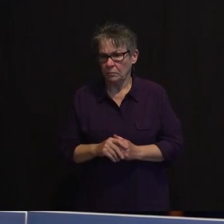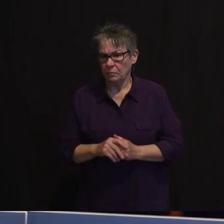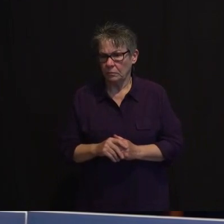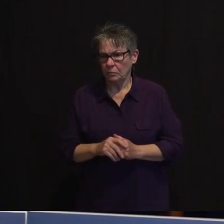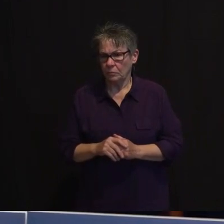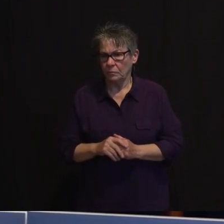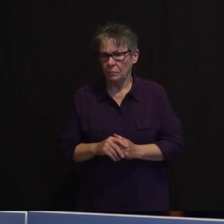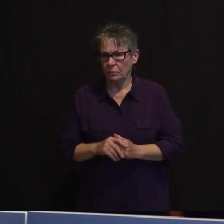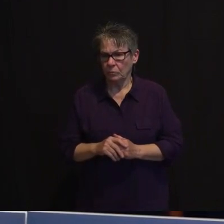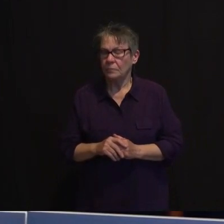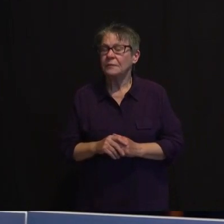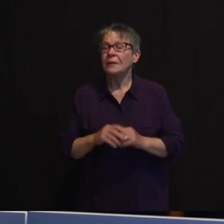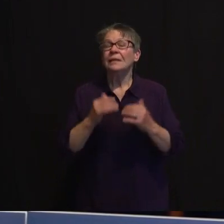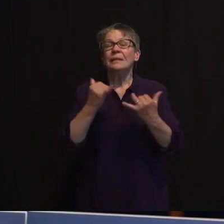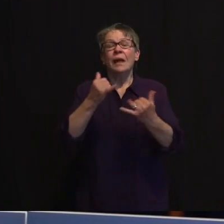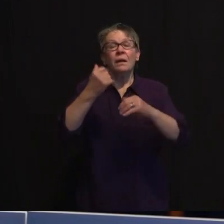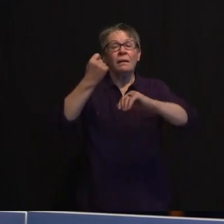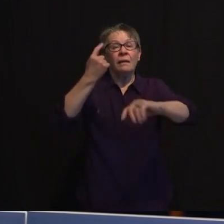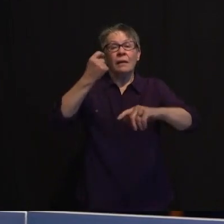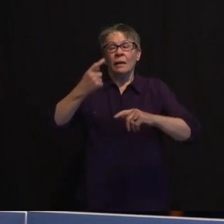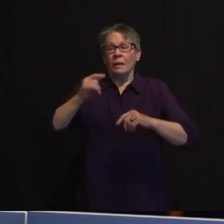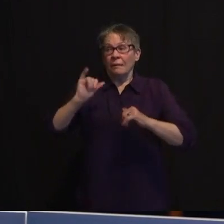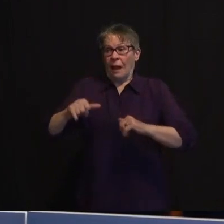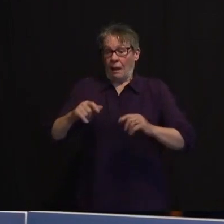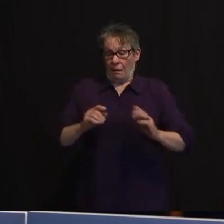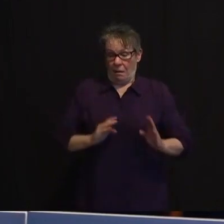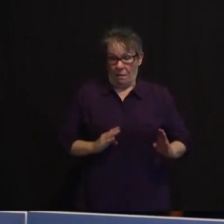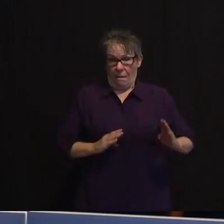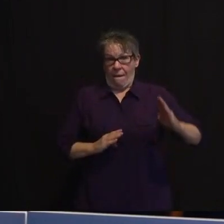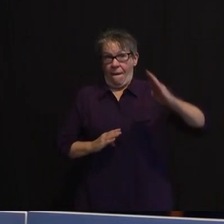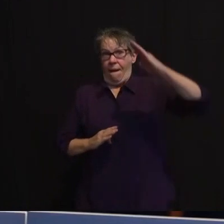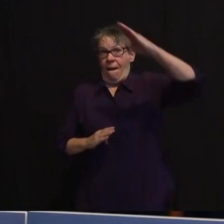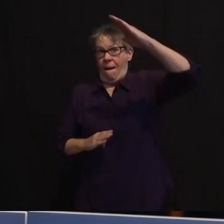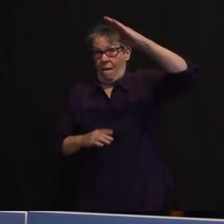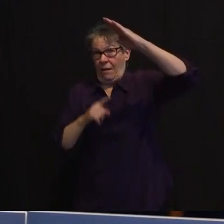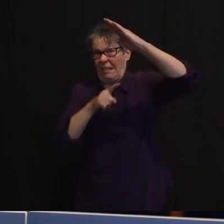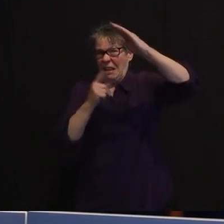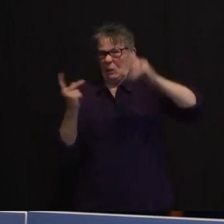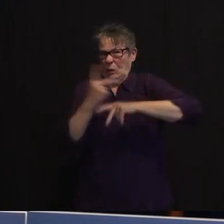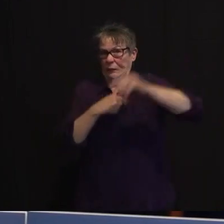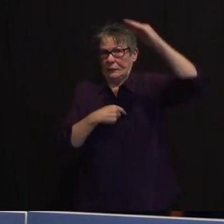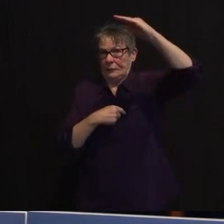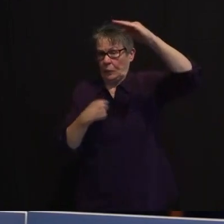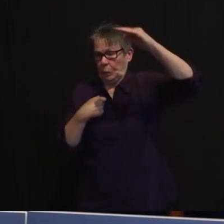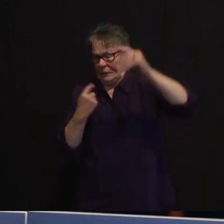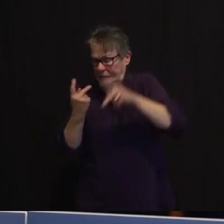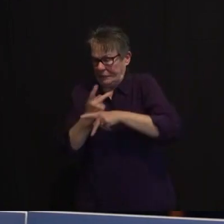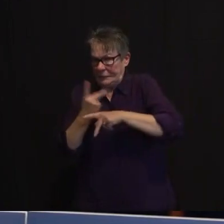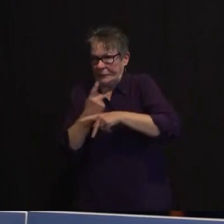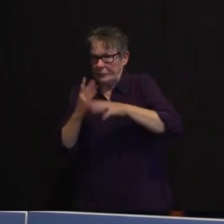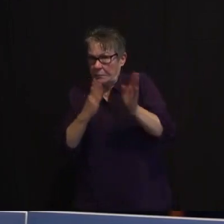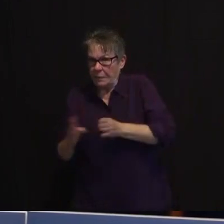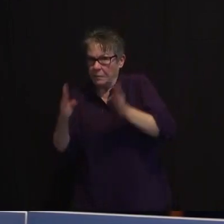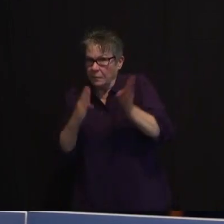every day, and they're all directionally correct. It's just a matter of timing. The peak